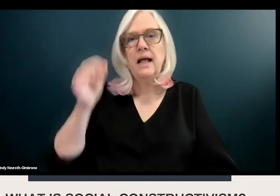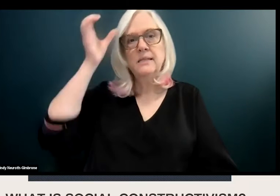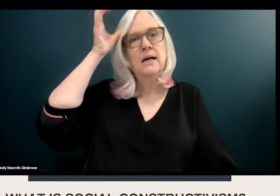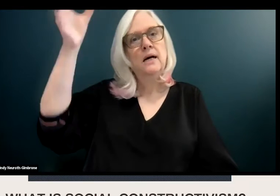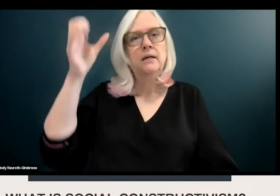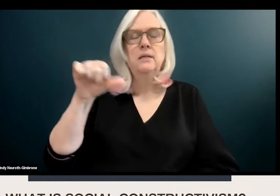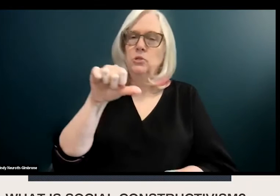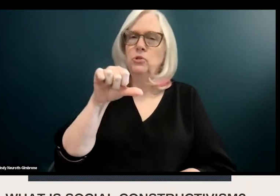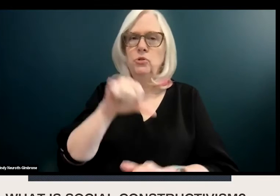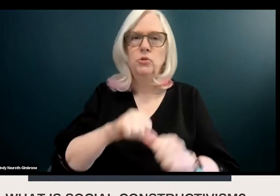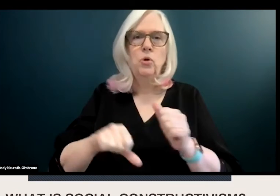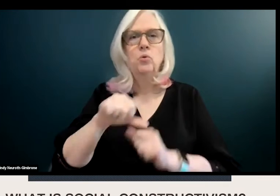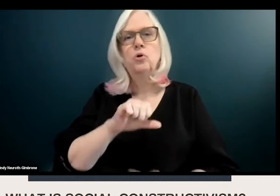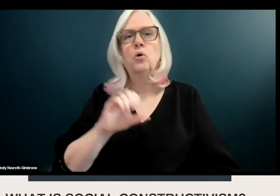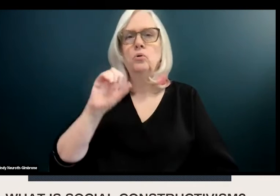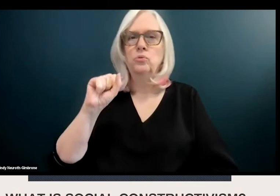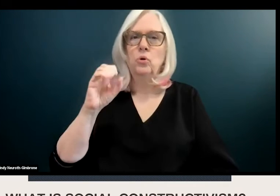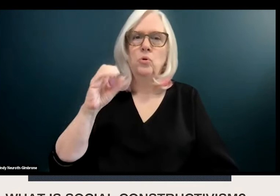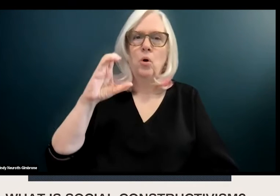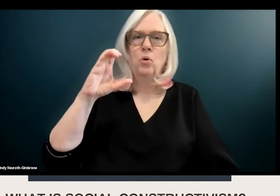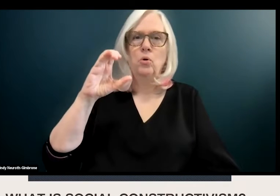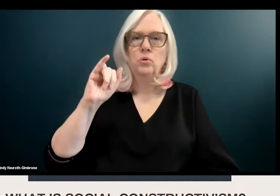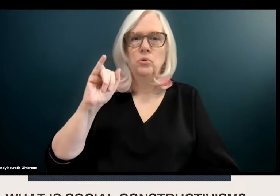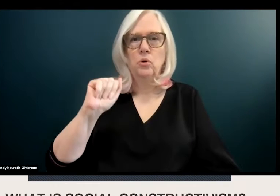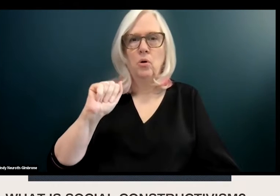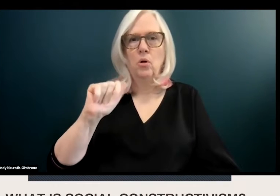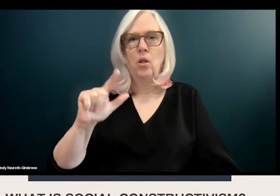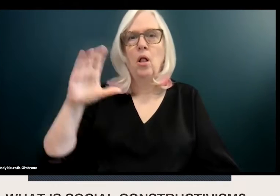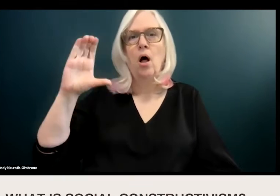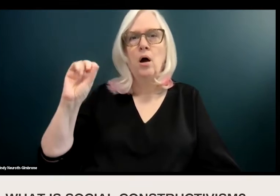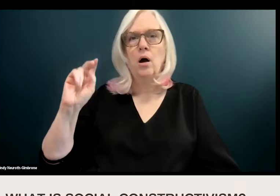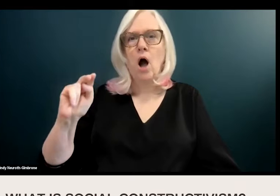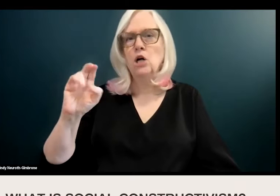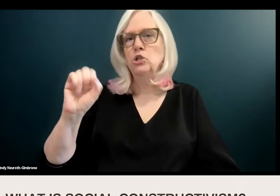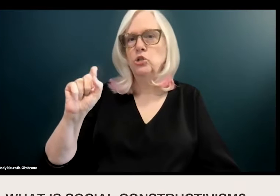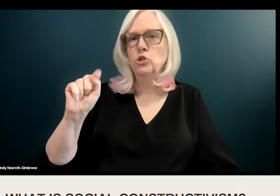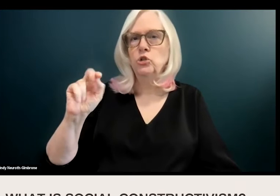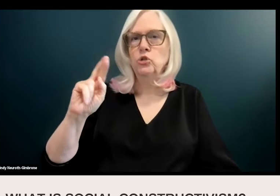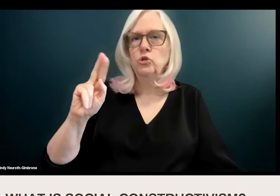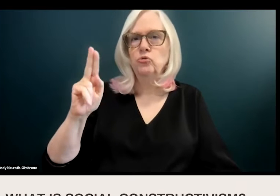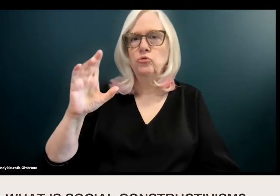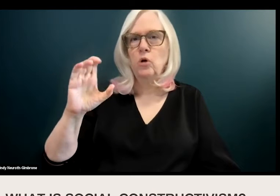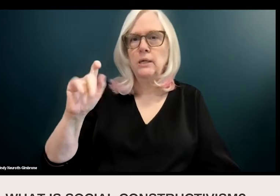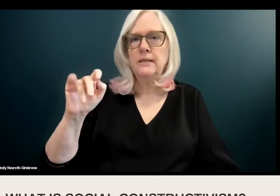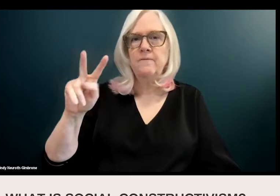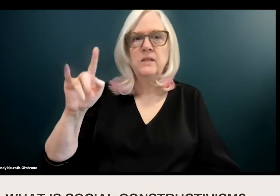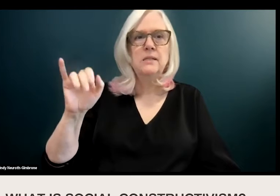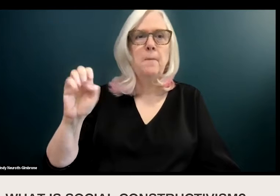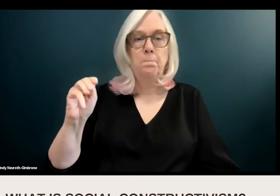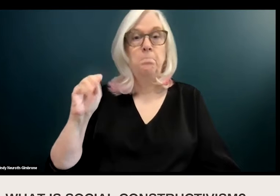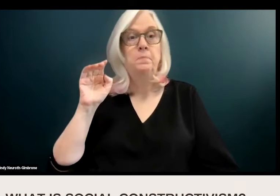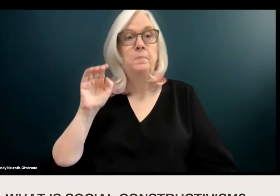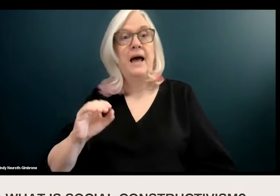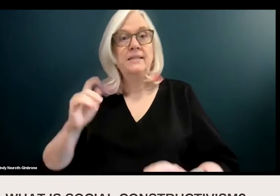social constructivism. By definition, it is a pedagogical theory that encompasses student interaction